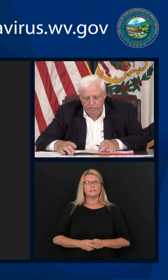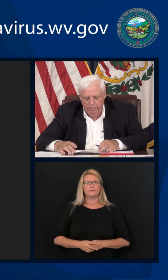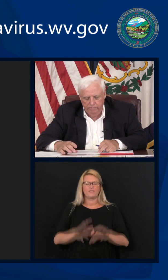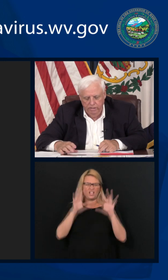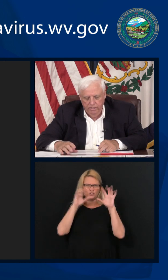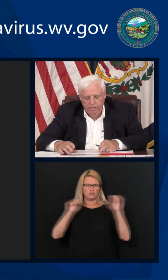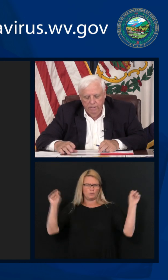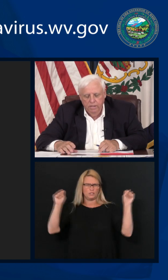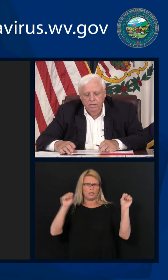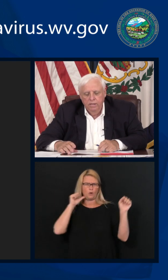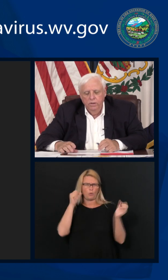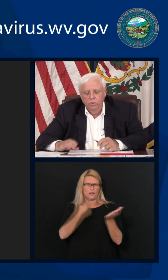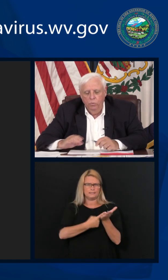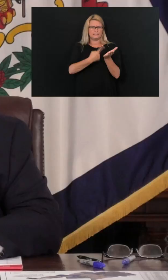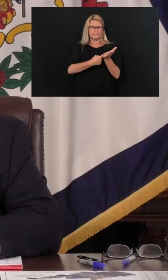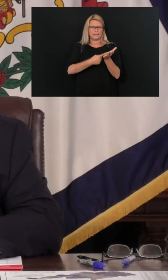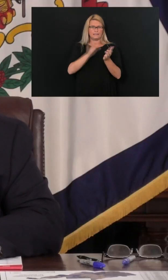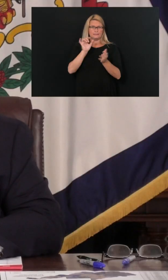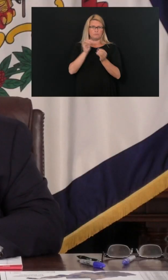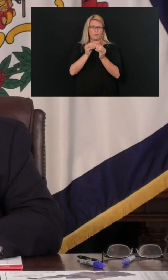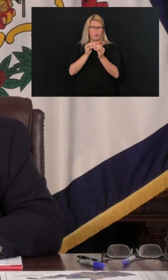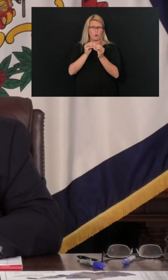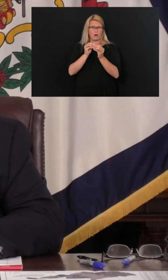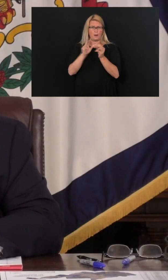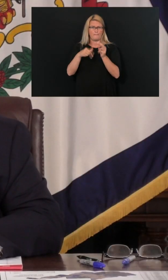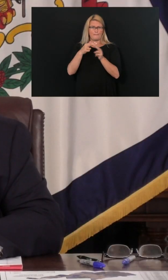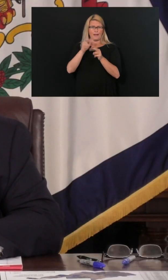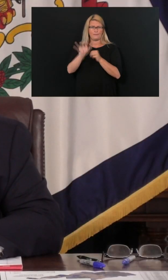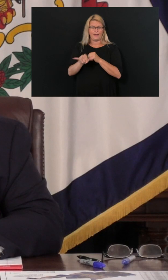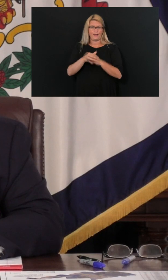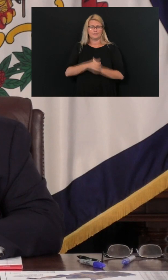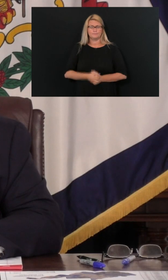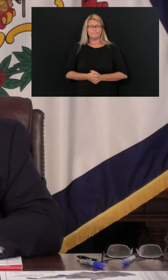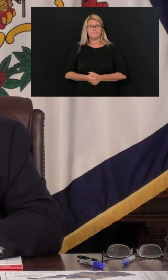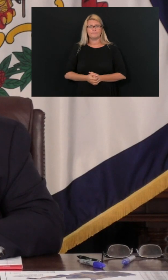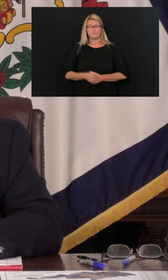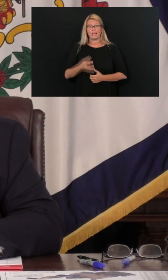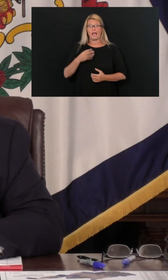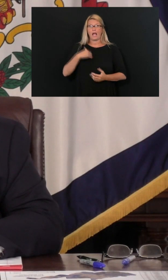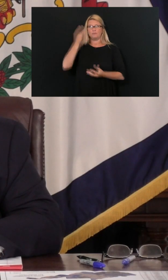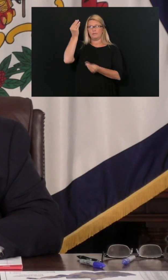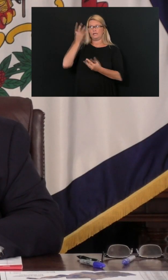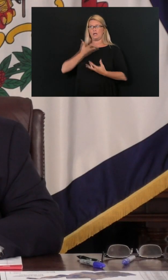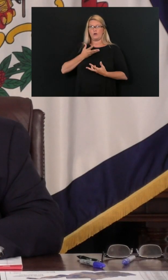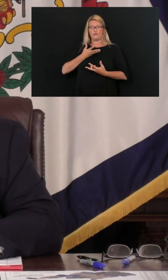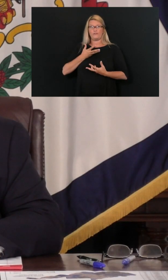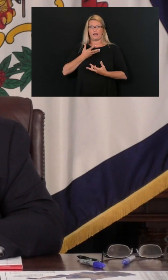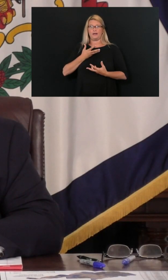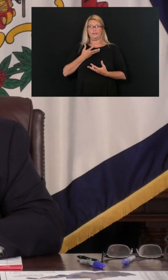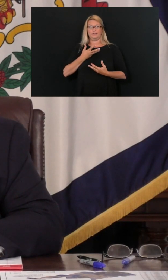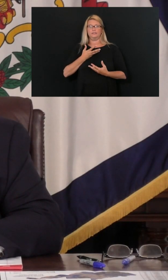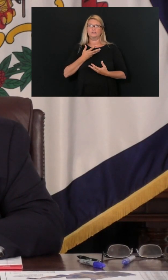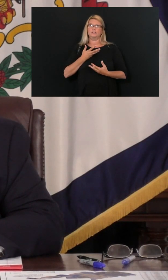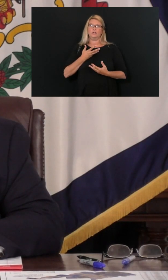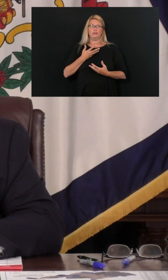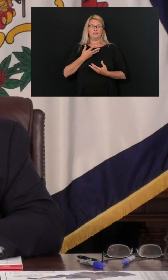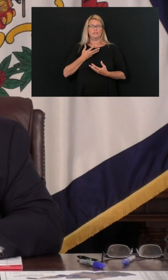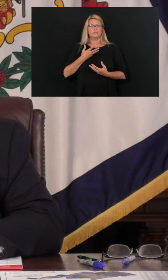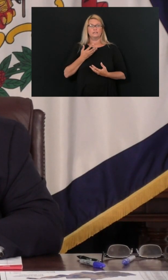few minutes. We had our first case, and I was notified, I guess